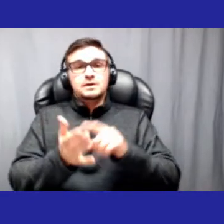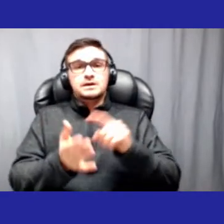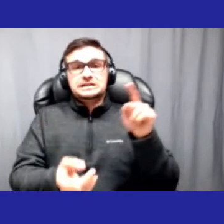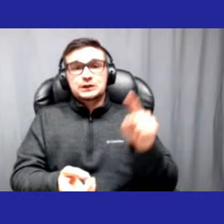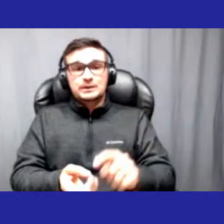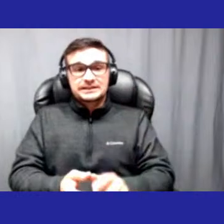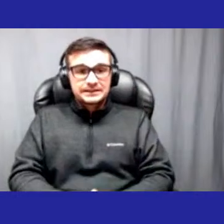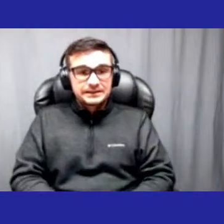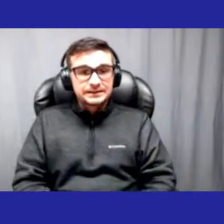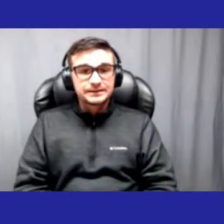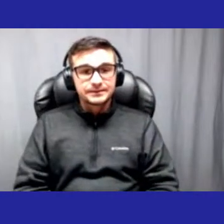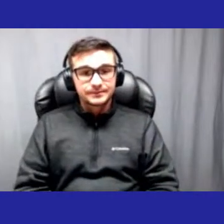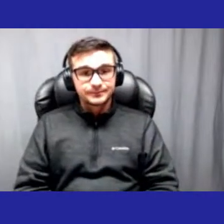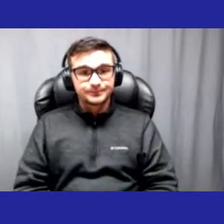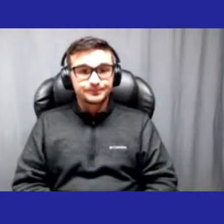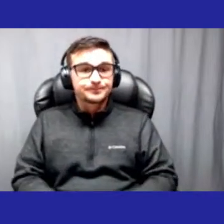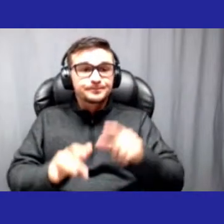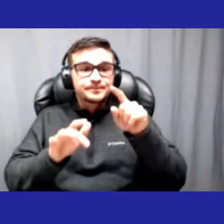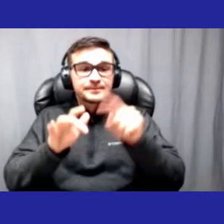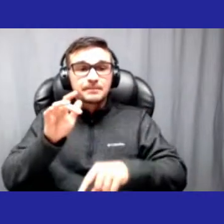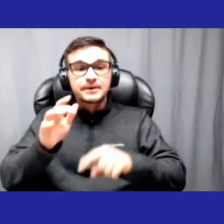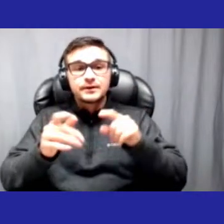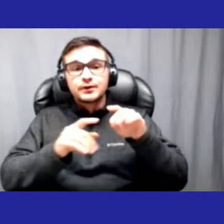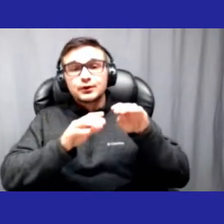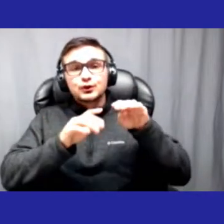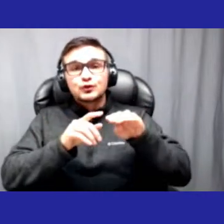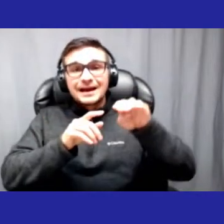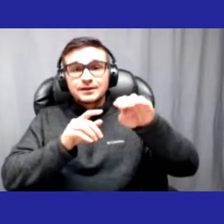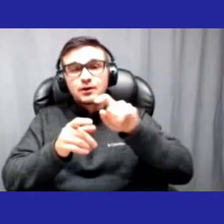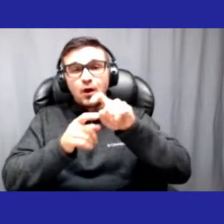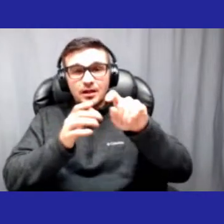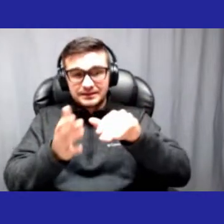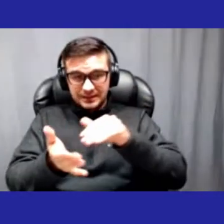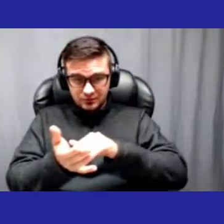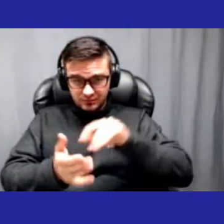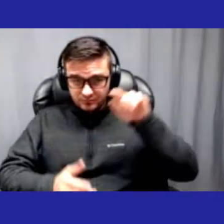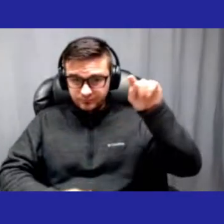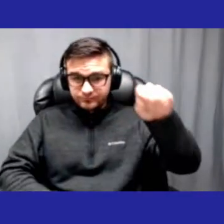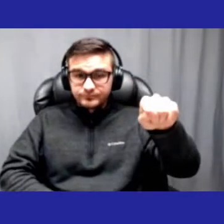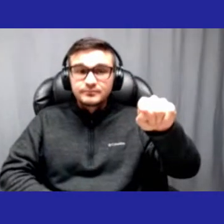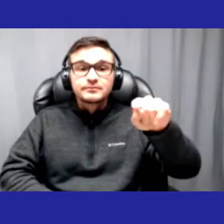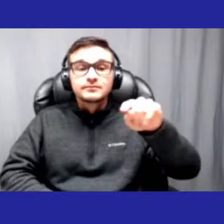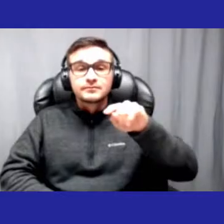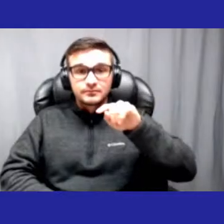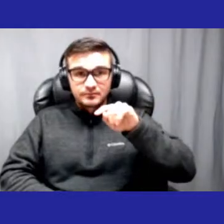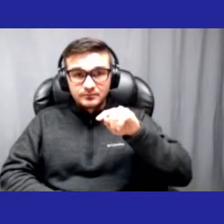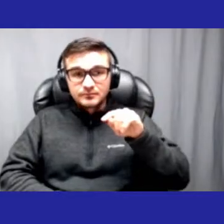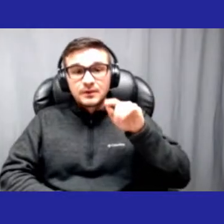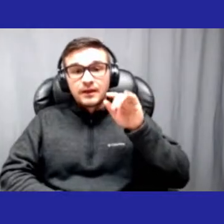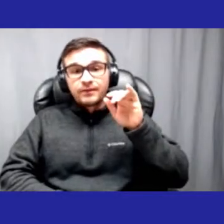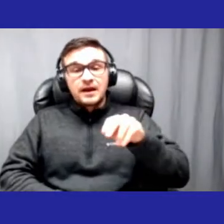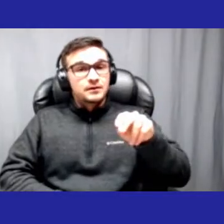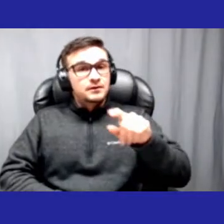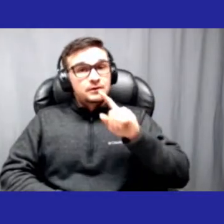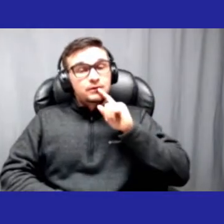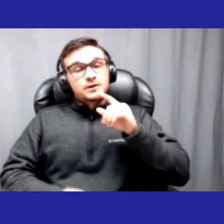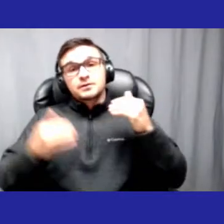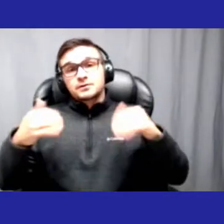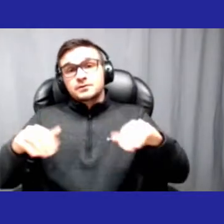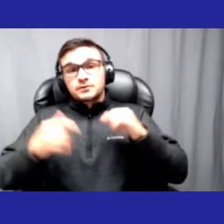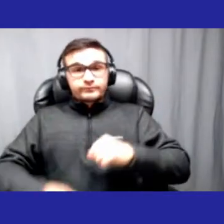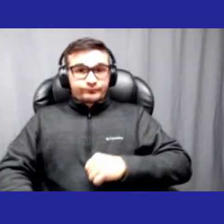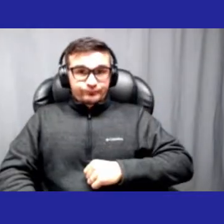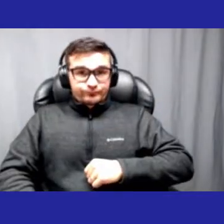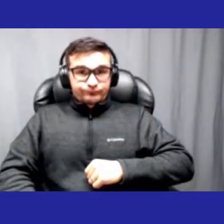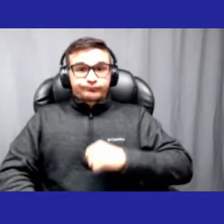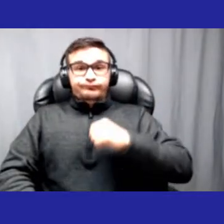Skip to the trend in call center and net promoter. Yes. So this is something we're really, really proud of. Net promoter